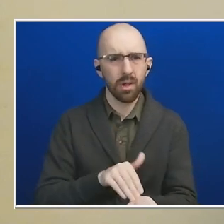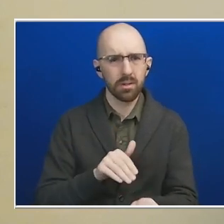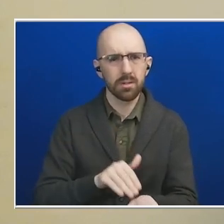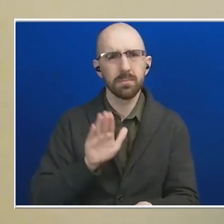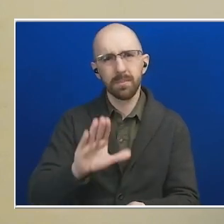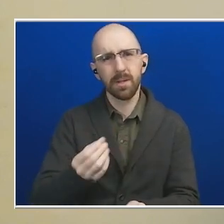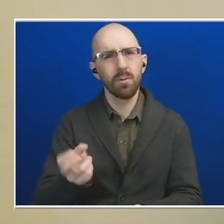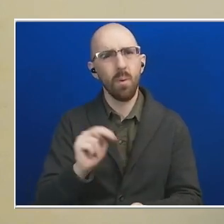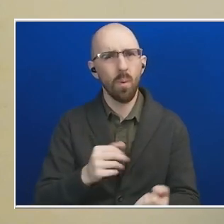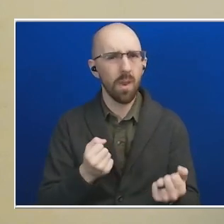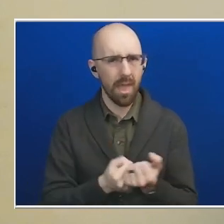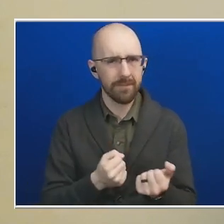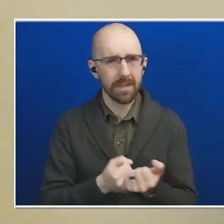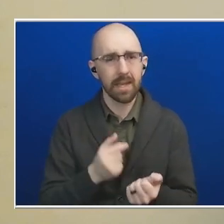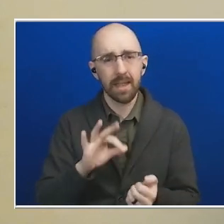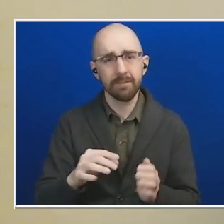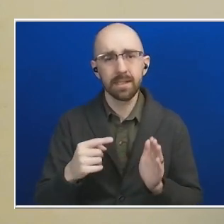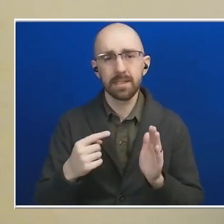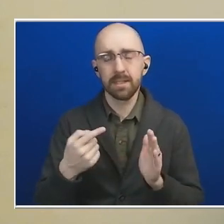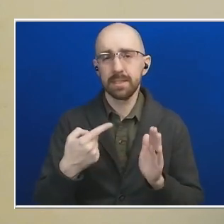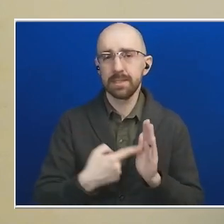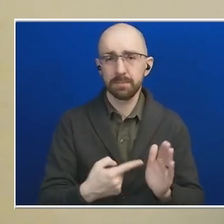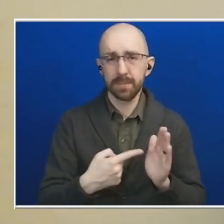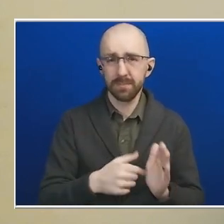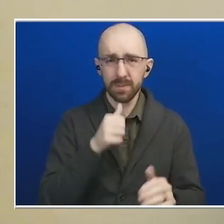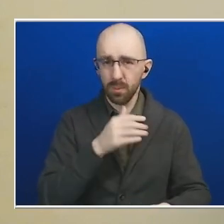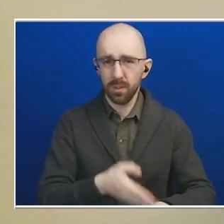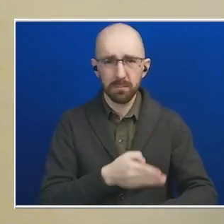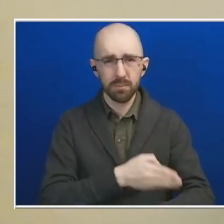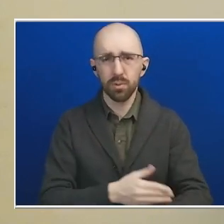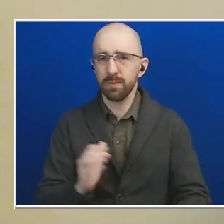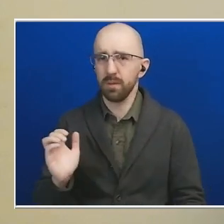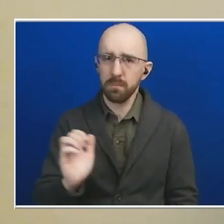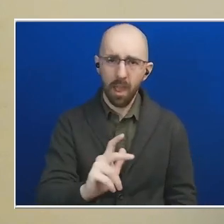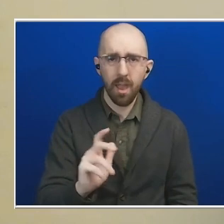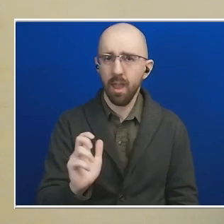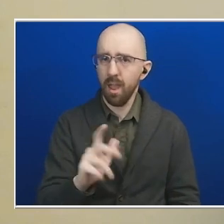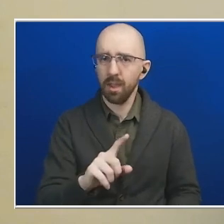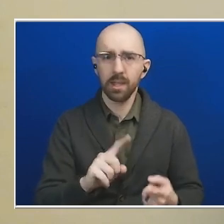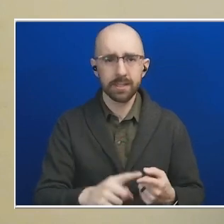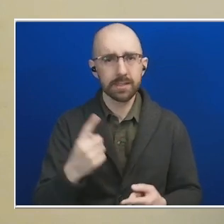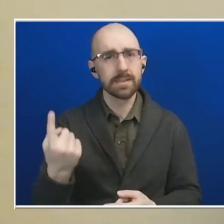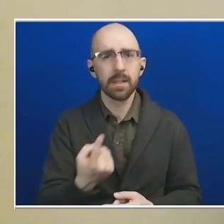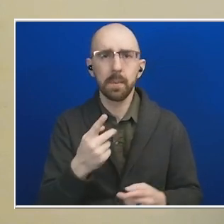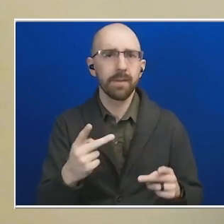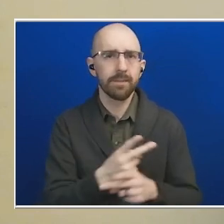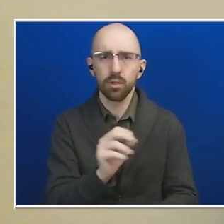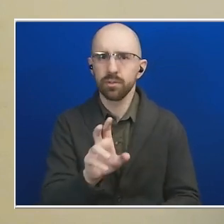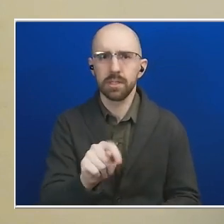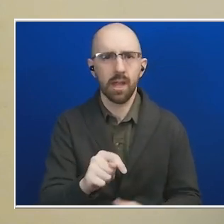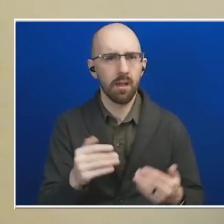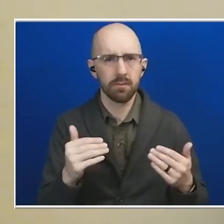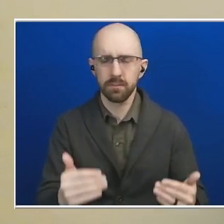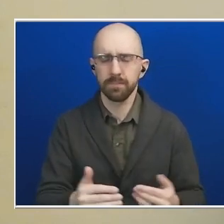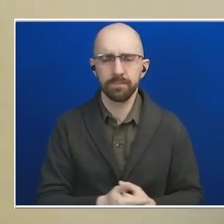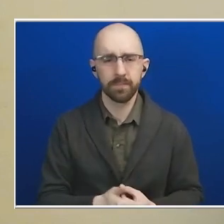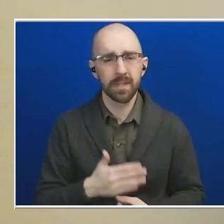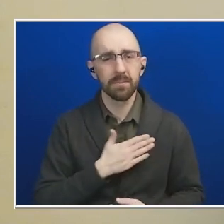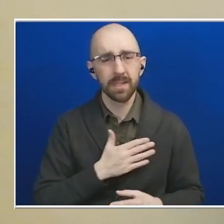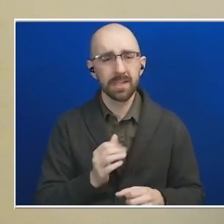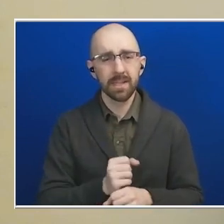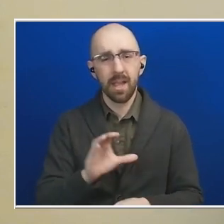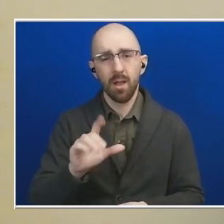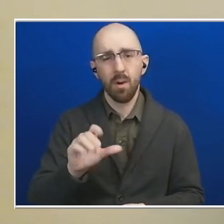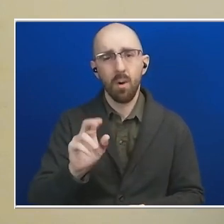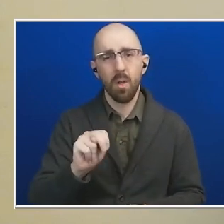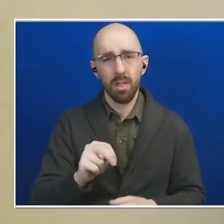these symptoms don't improve, keep going back until somebody figures it out. And please get your